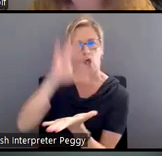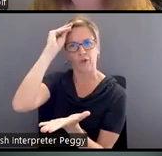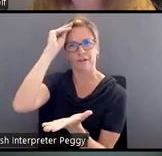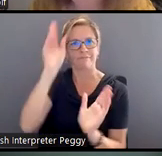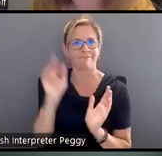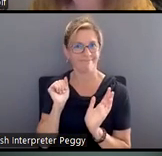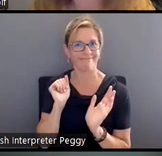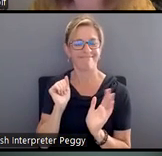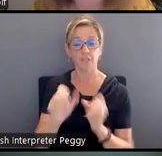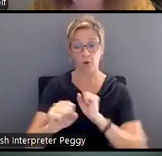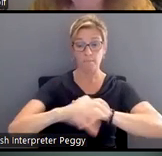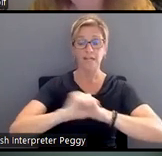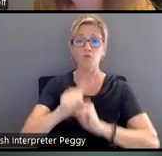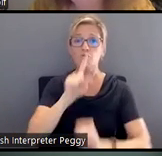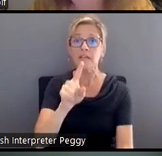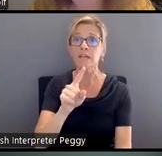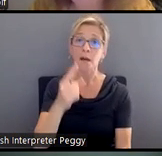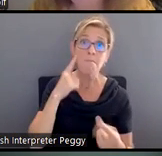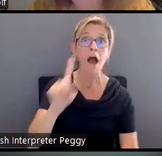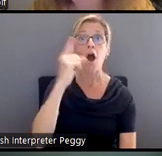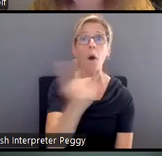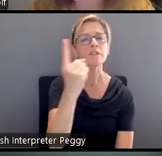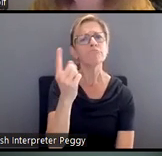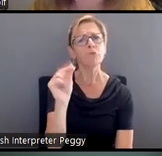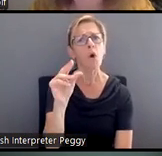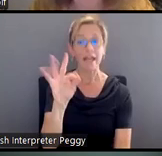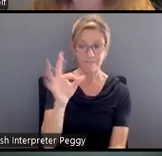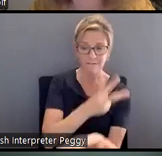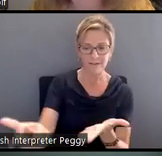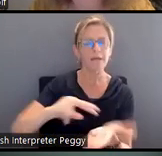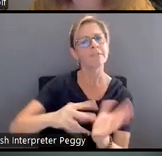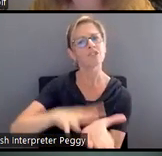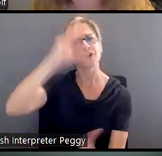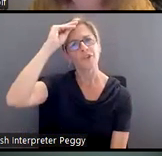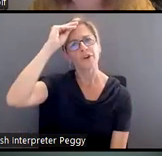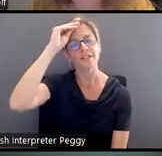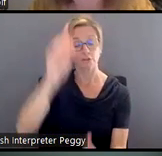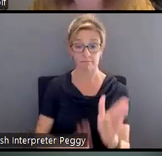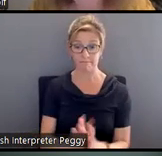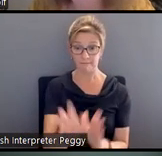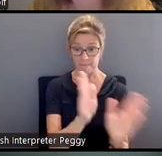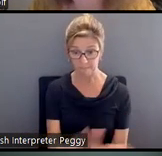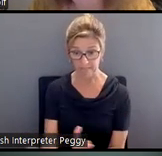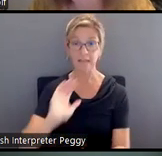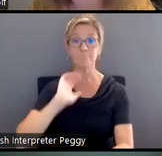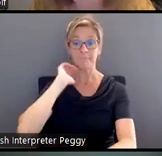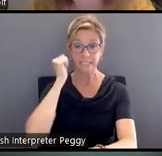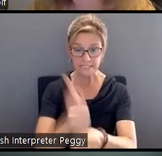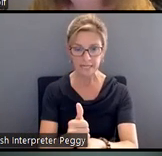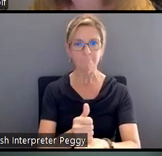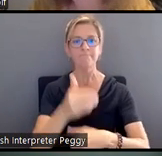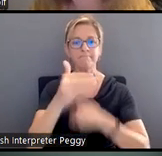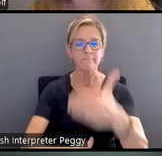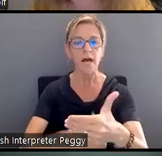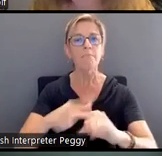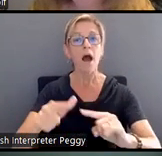error. So you create the strategy plan, you start to implement it, and then you stop and think, okay, how did that work?